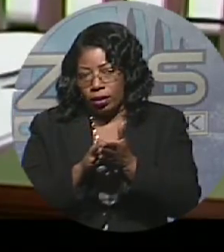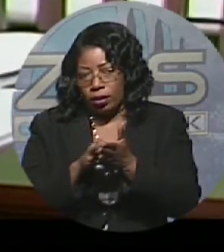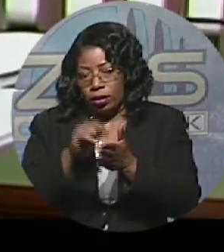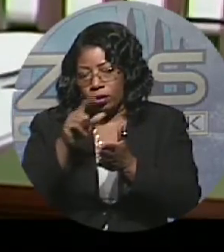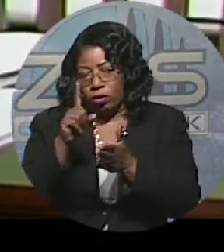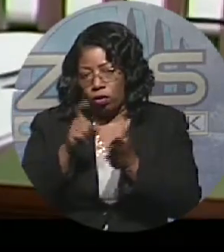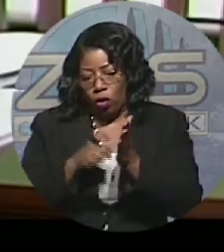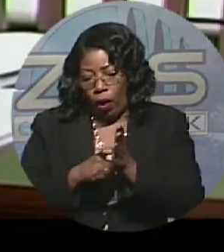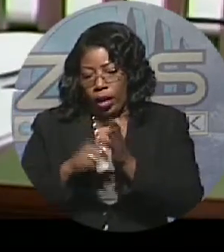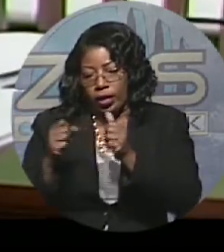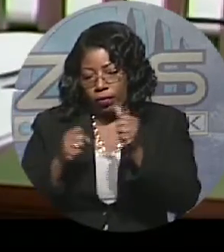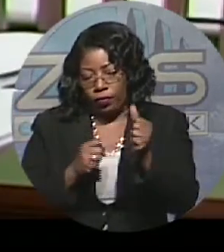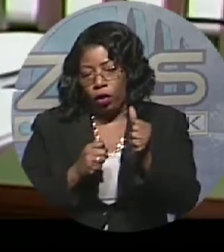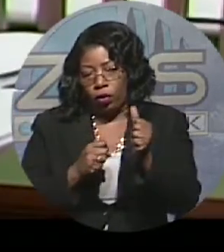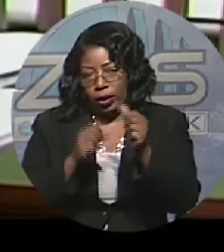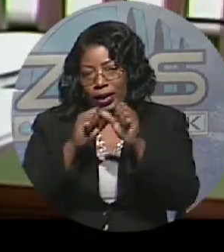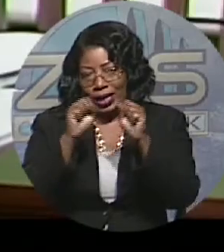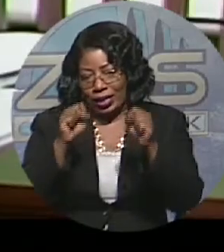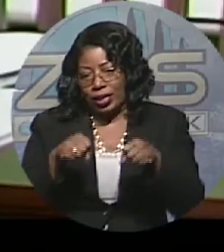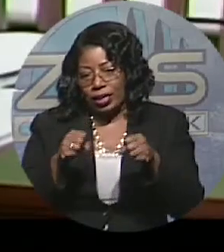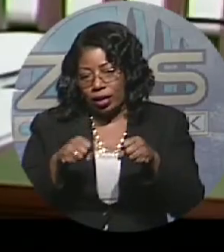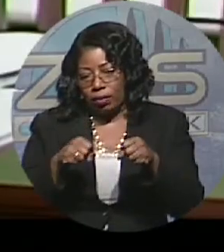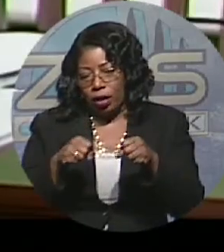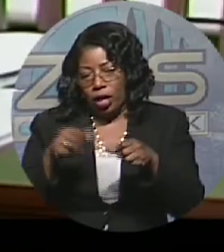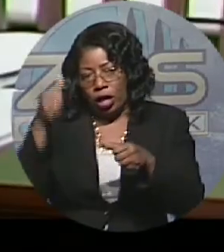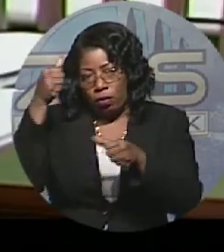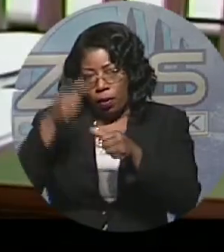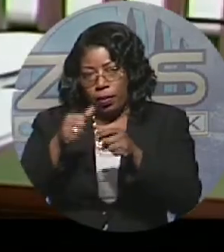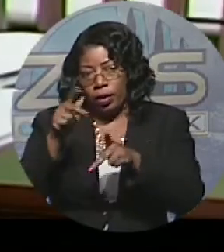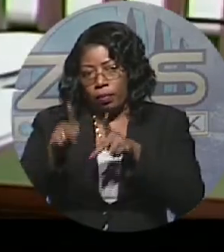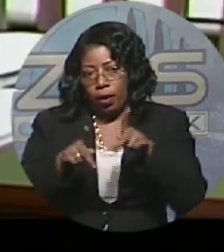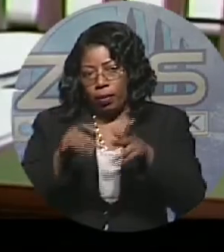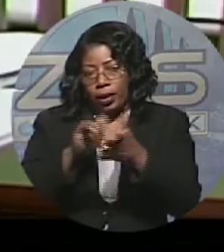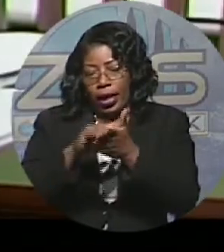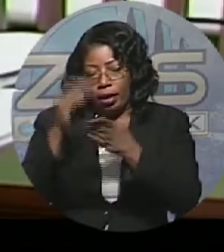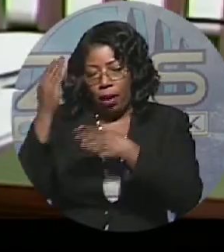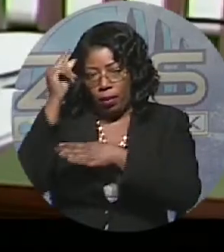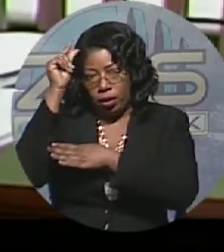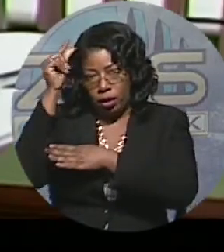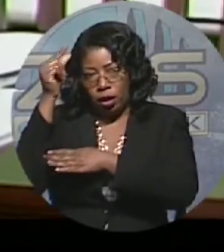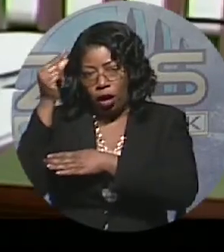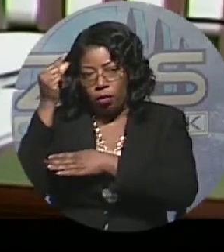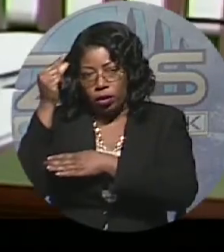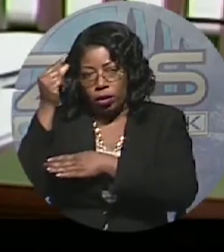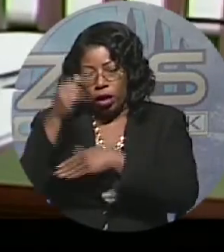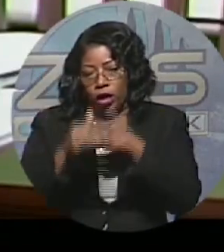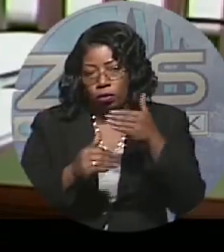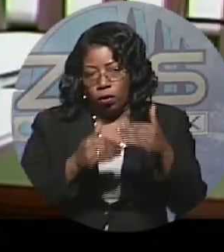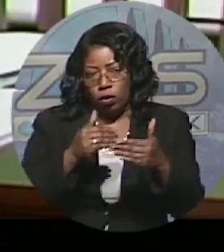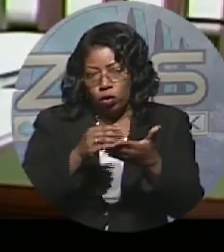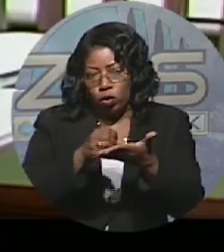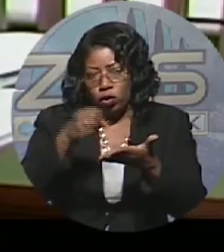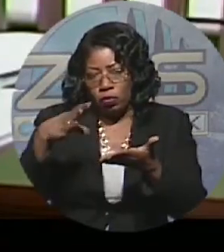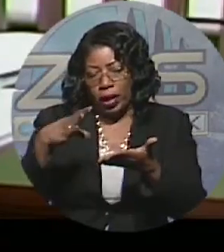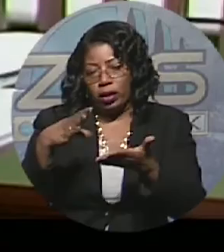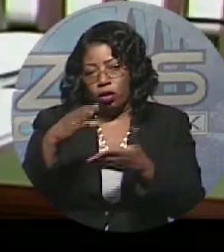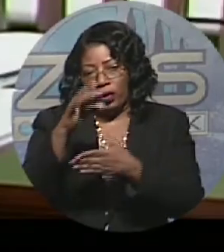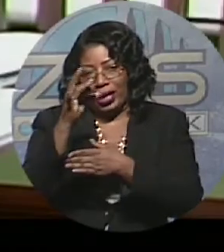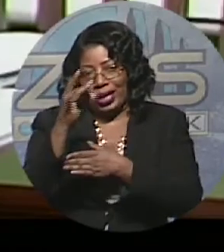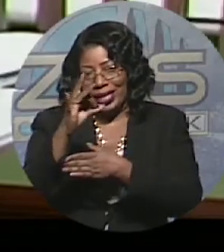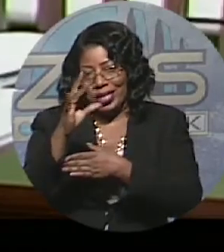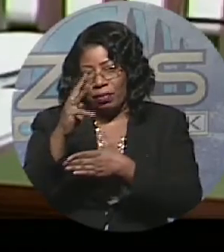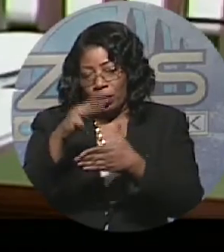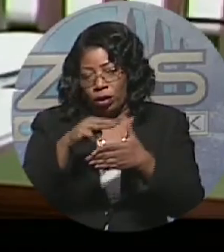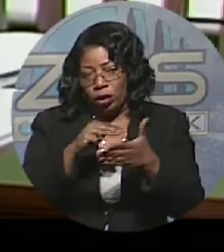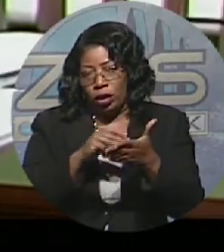systems. And I remind the public that the Bahamas government is in the process of expending some $18 million on a